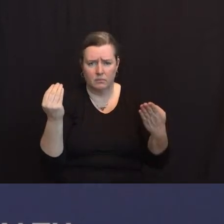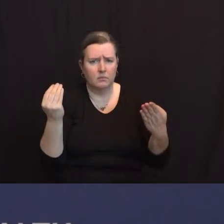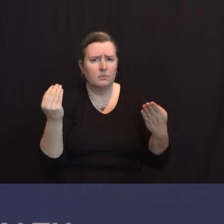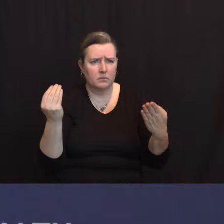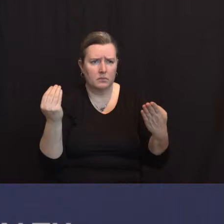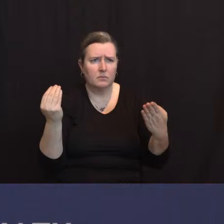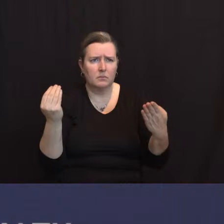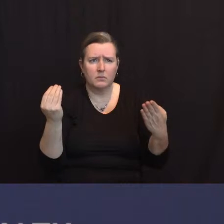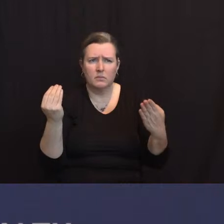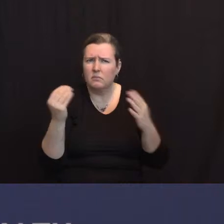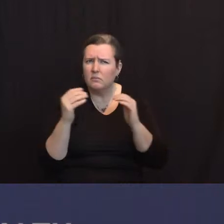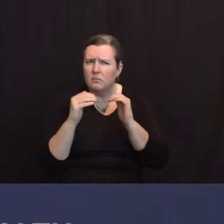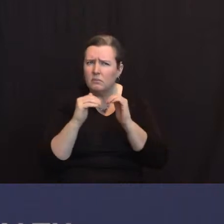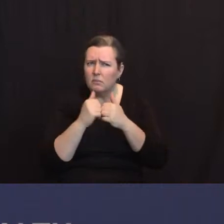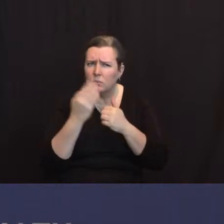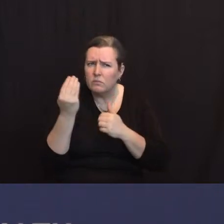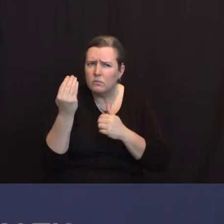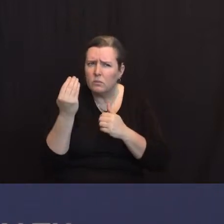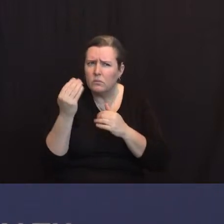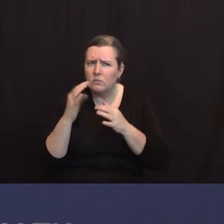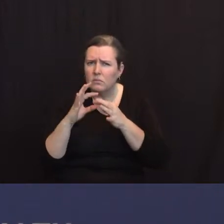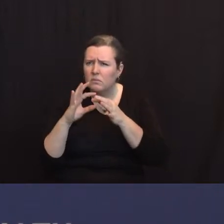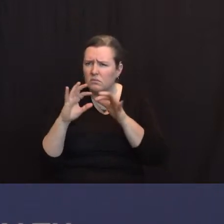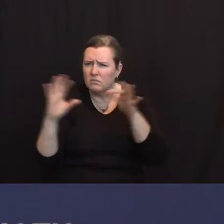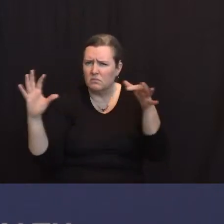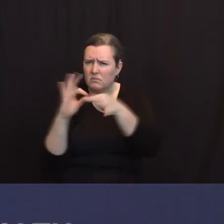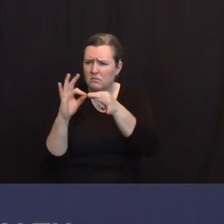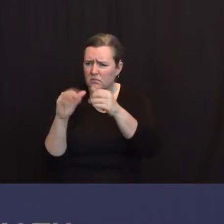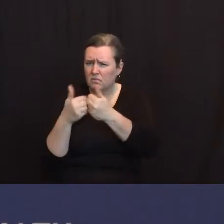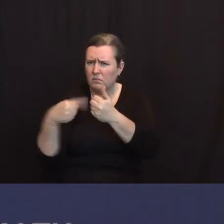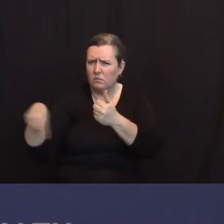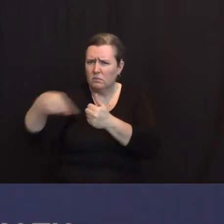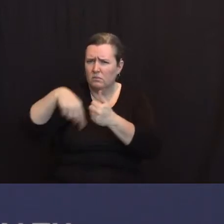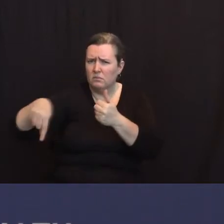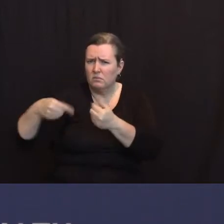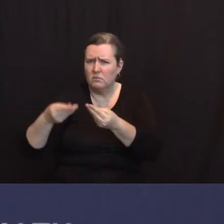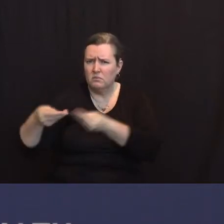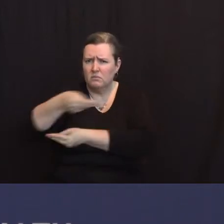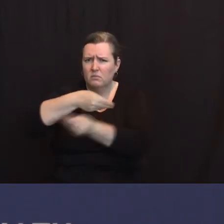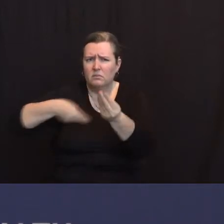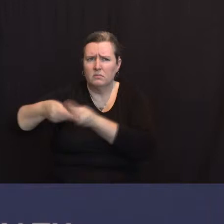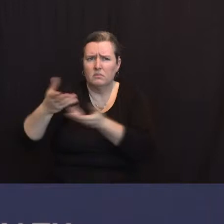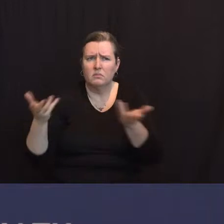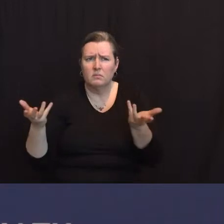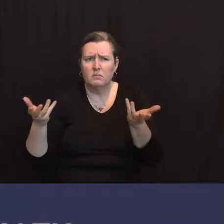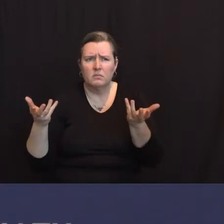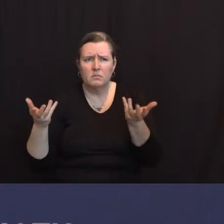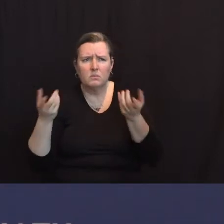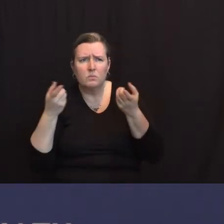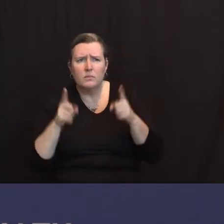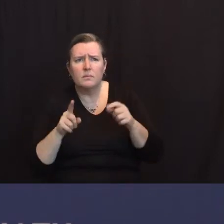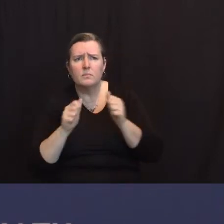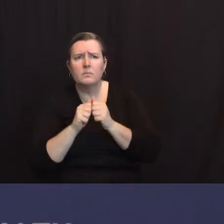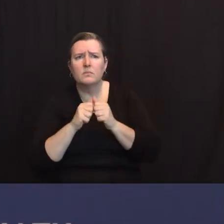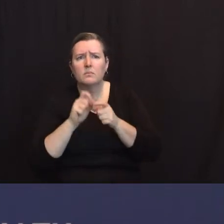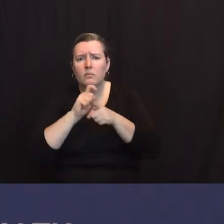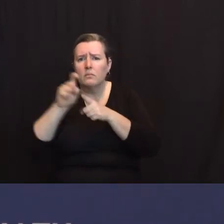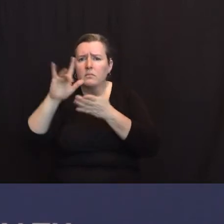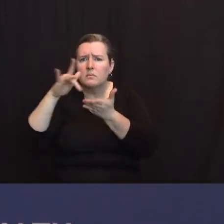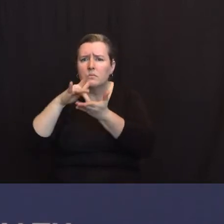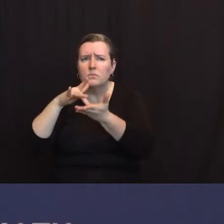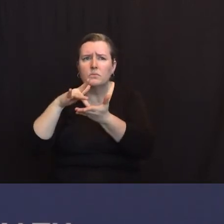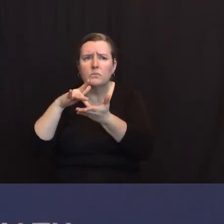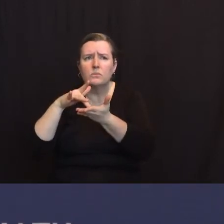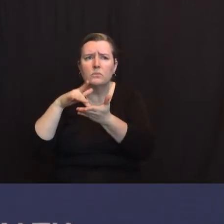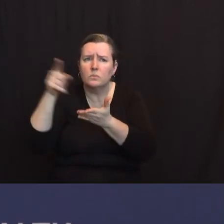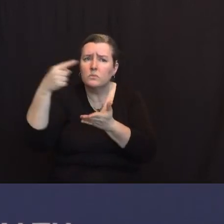be connected? I also wanted to ask you about what exactly went wrong with the call center. You said on Friday that there were 80